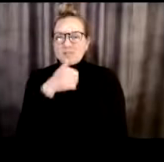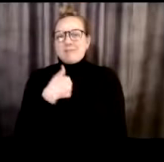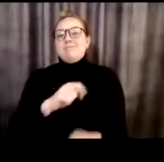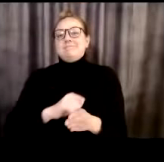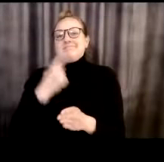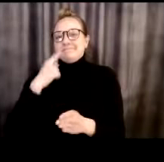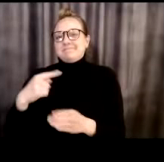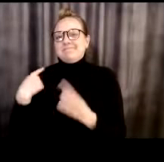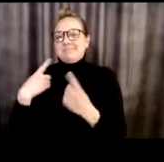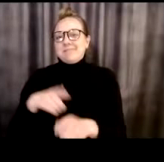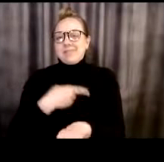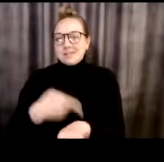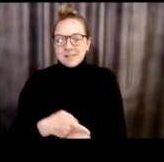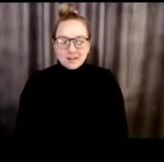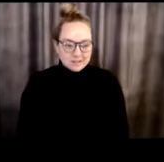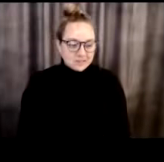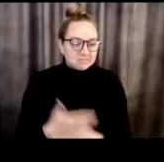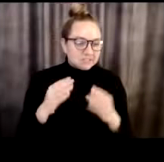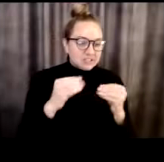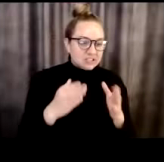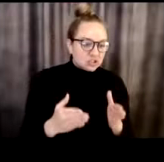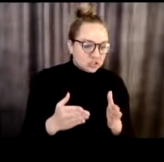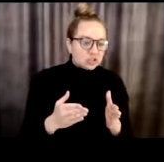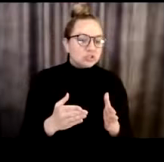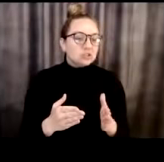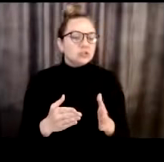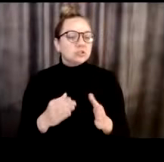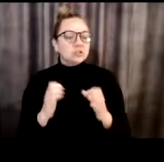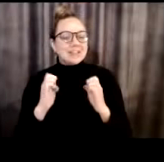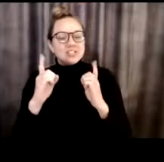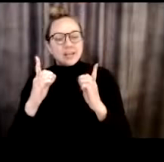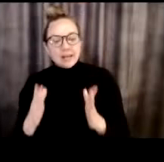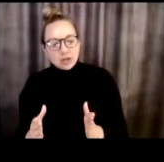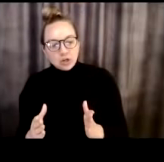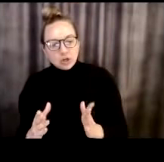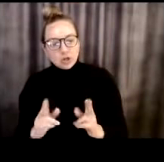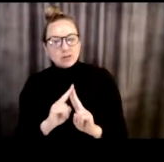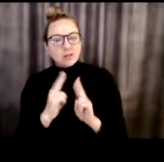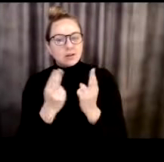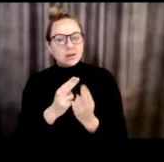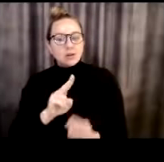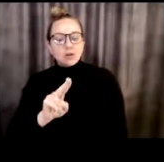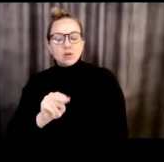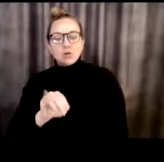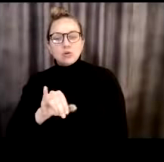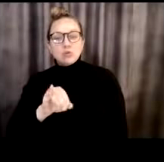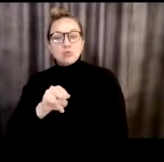A lot of teachers, right? A lot of educators, the unions. Yeah, that's so true.